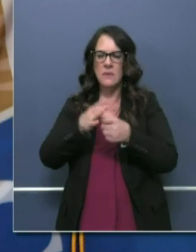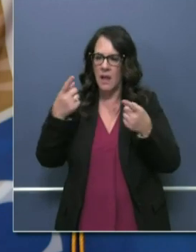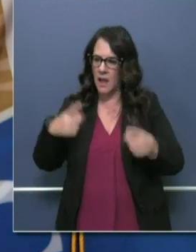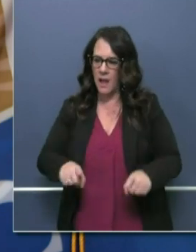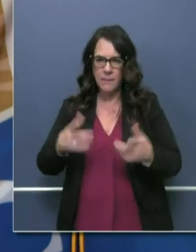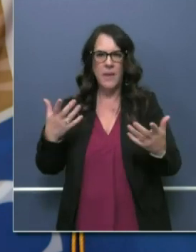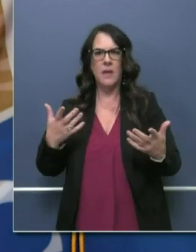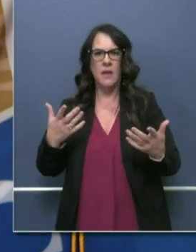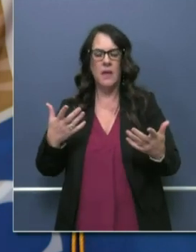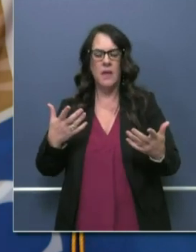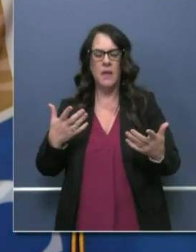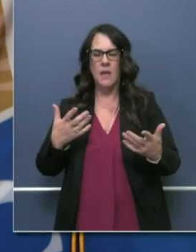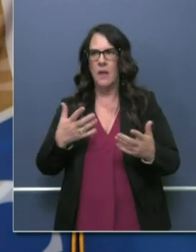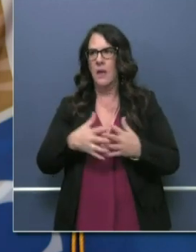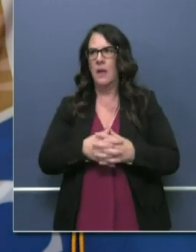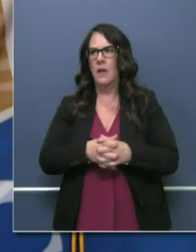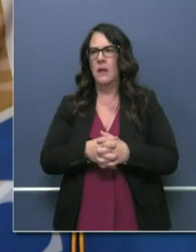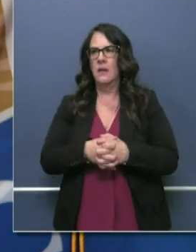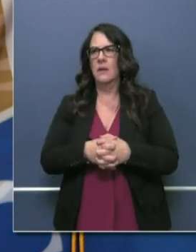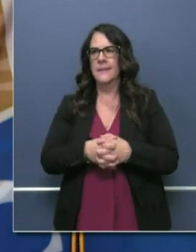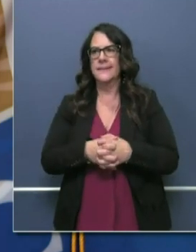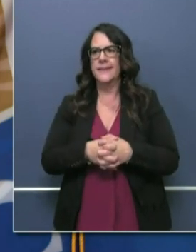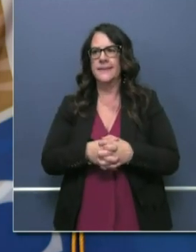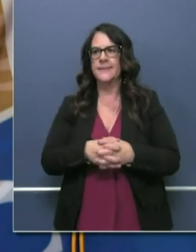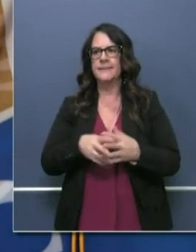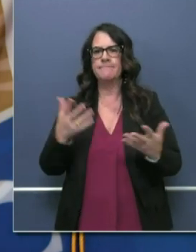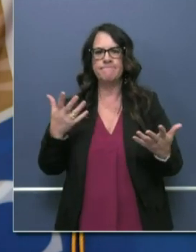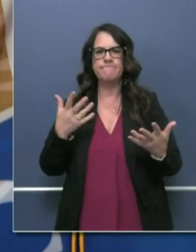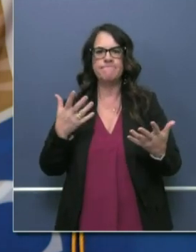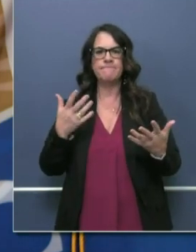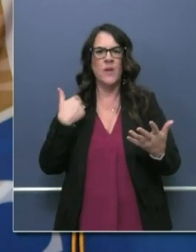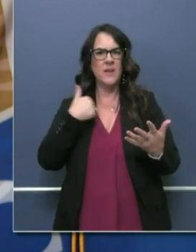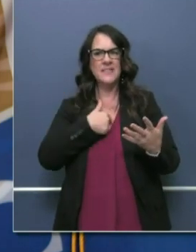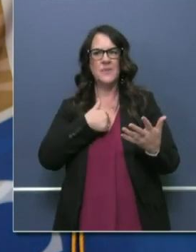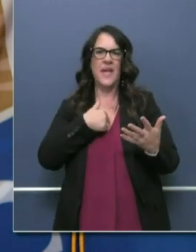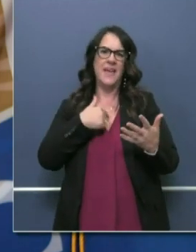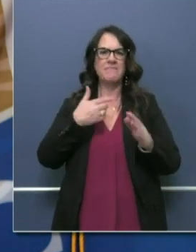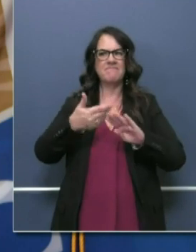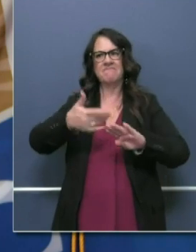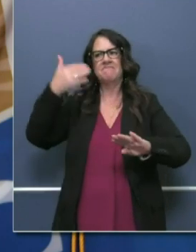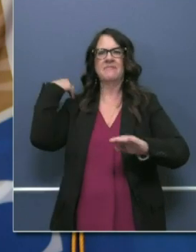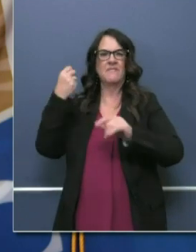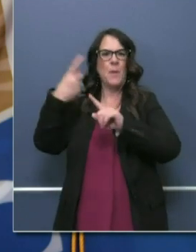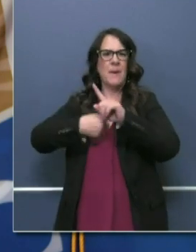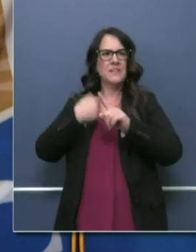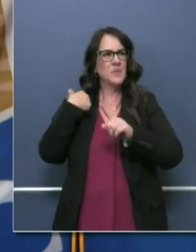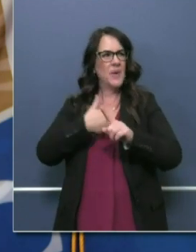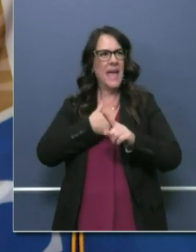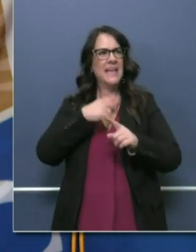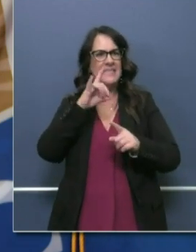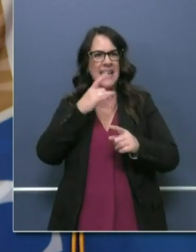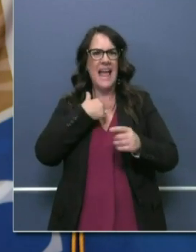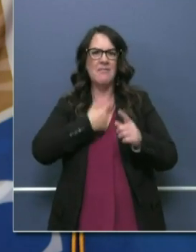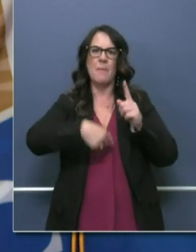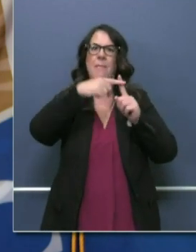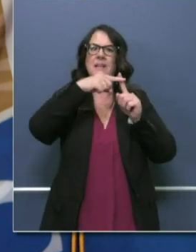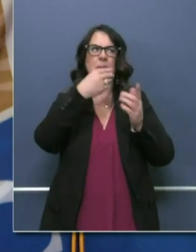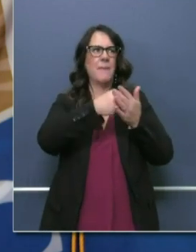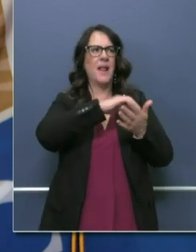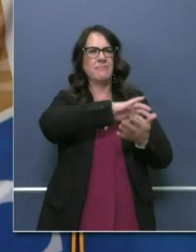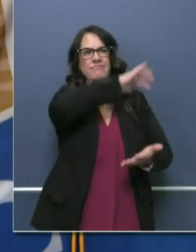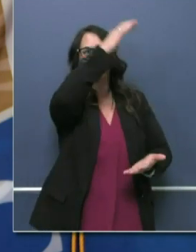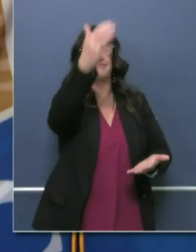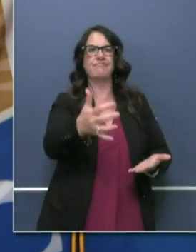back, I announced a roughly $6 billion projected operating surplus, announced that our bond rating had been increased not once but